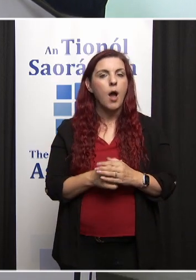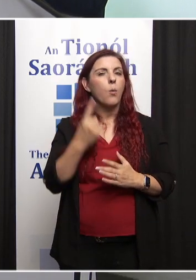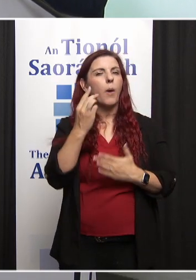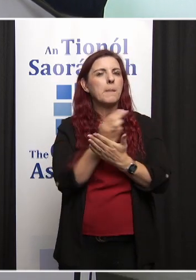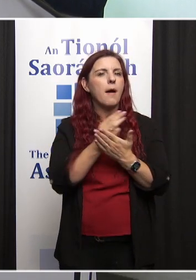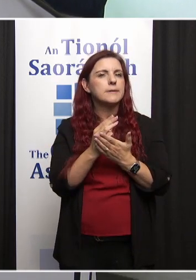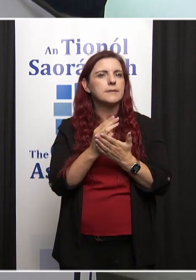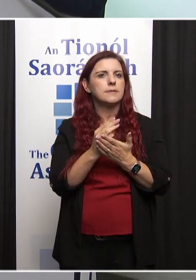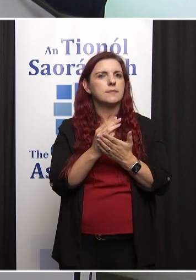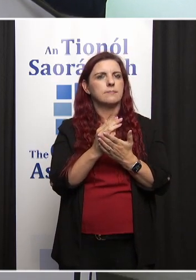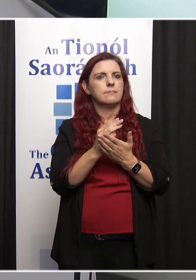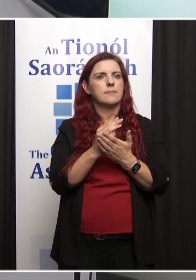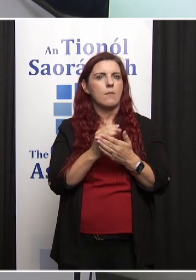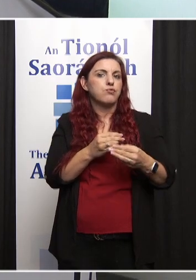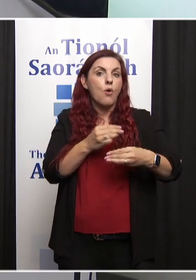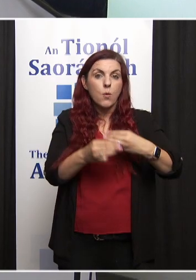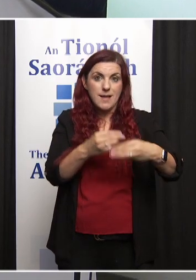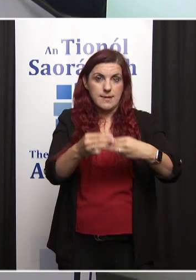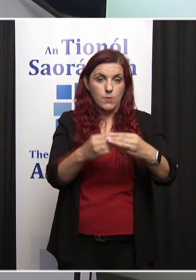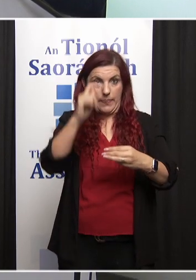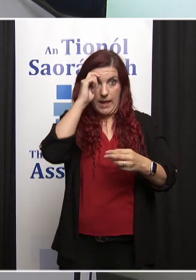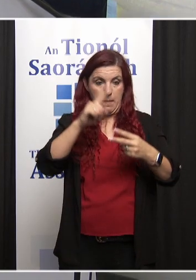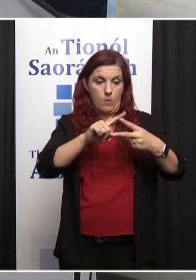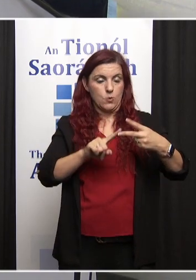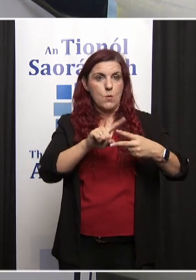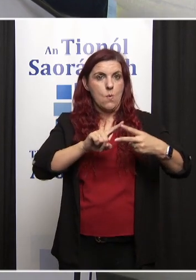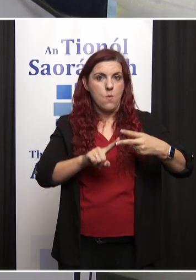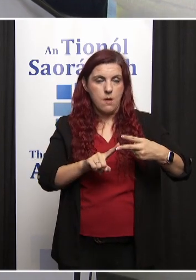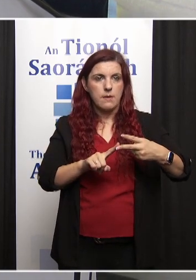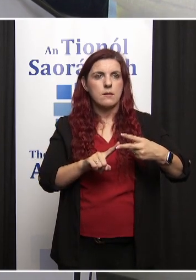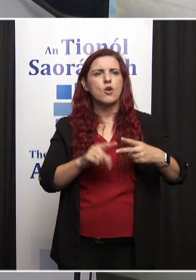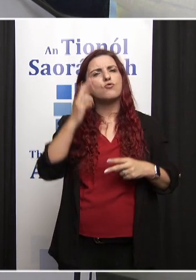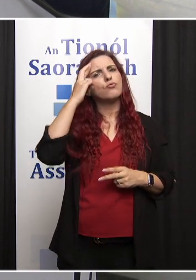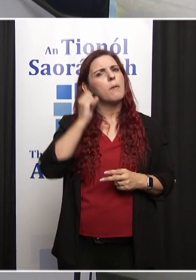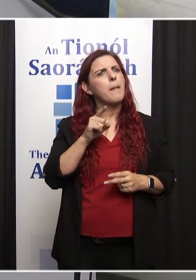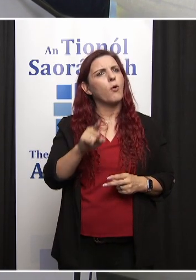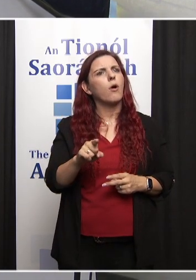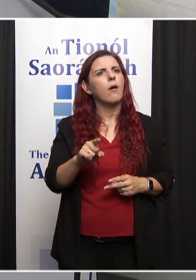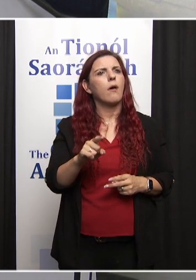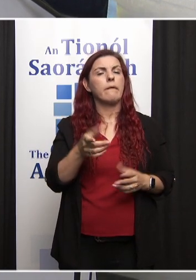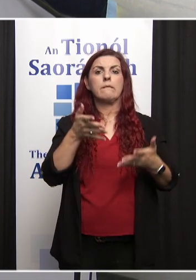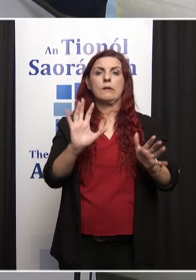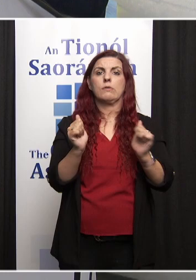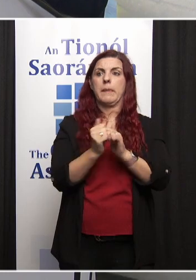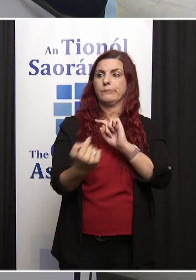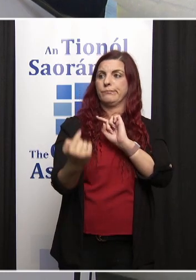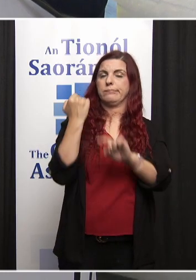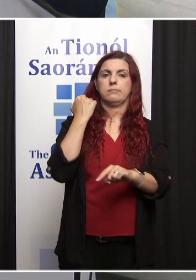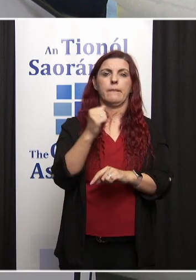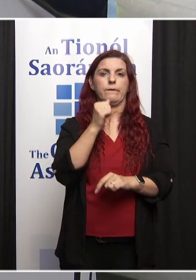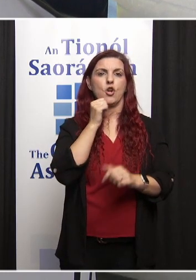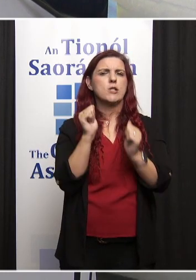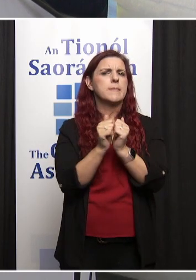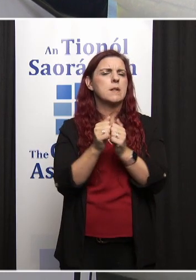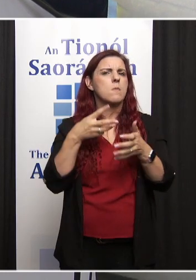that we need to go on as we consider those two main points. And just to recap very briefly, we met, and our first meeting was